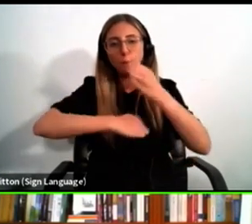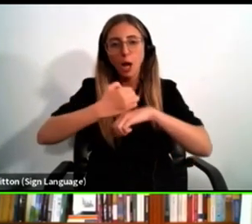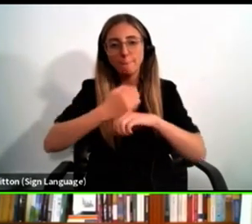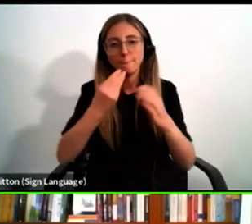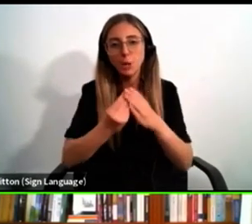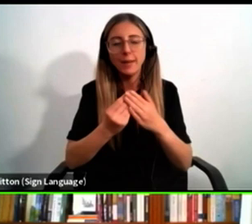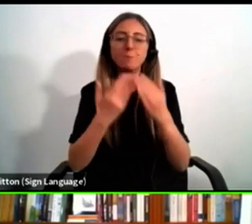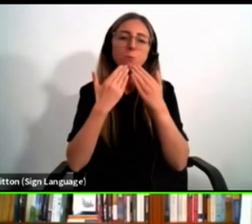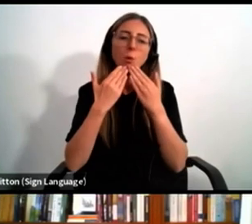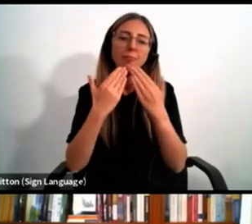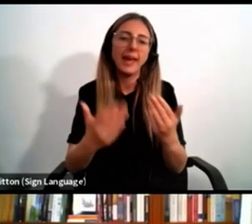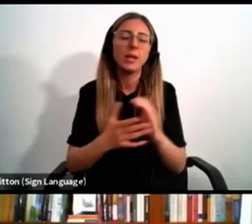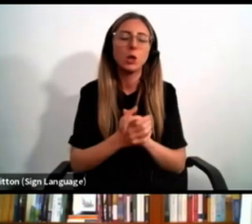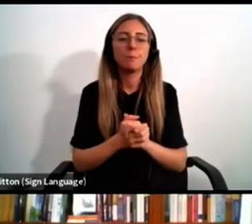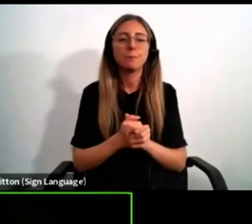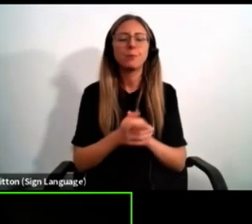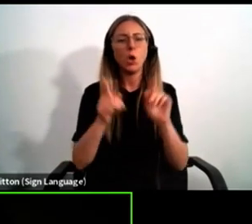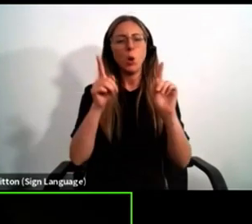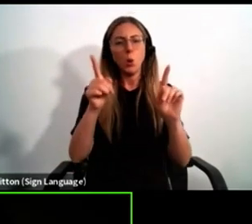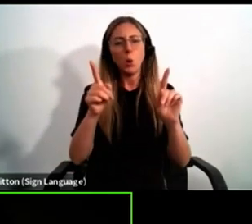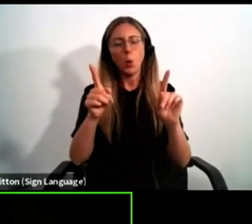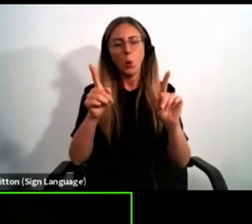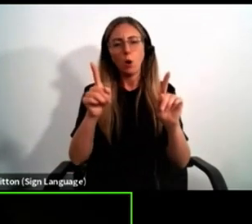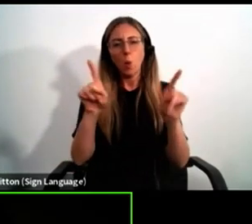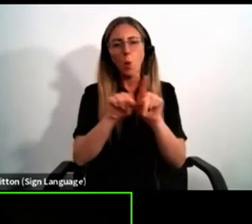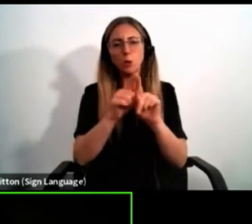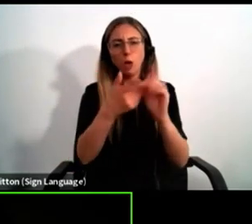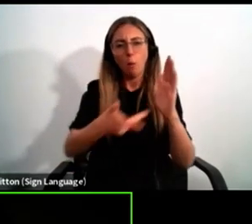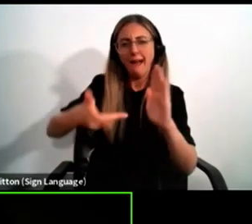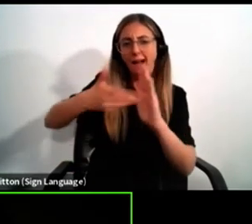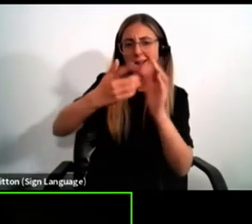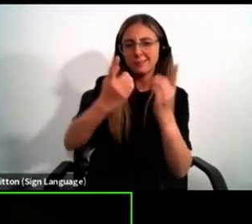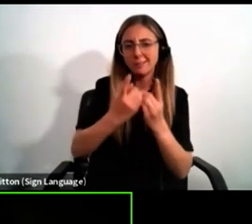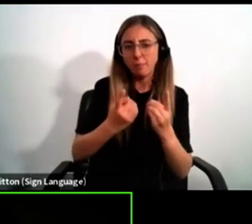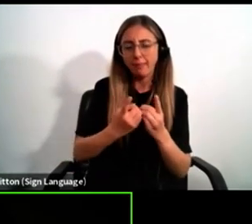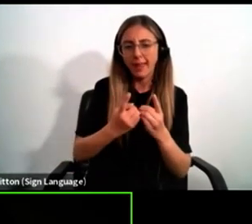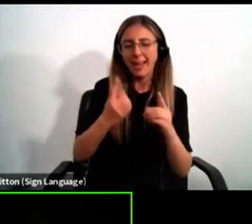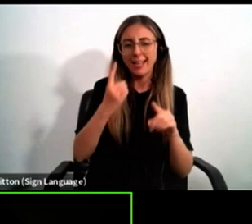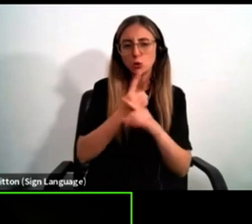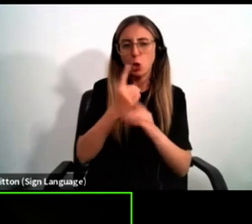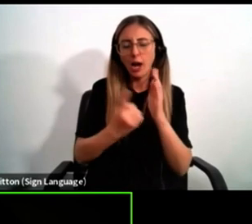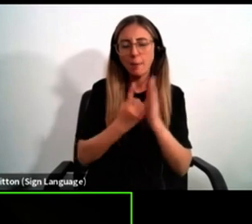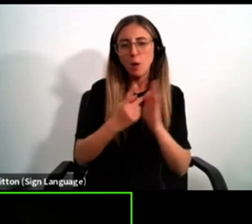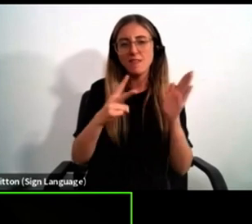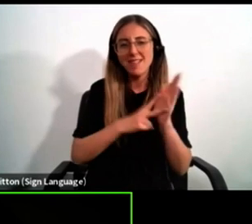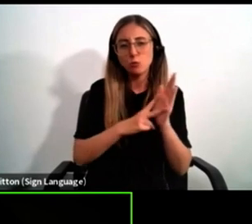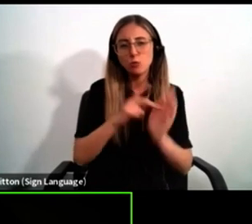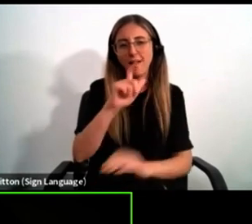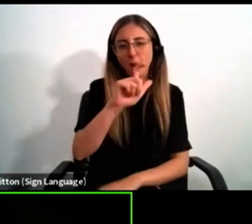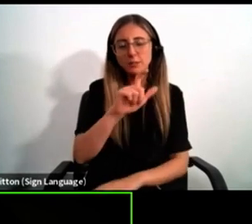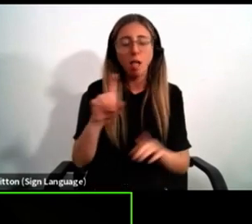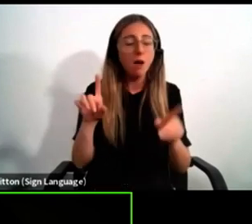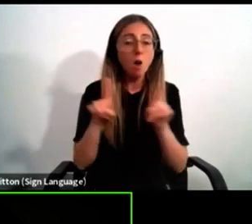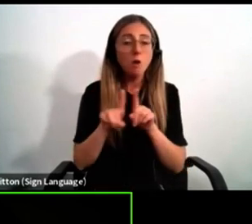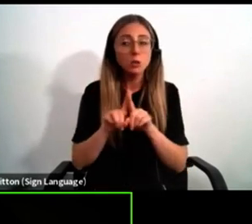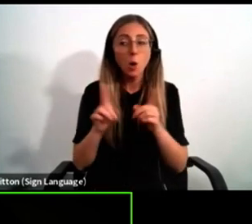you. There's quickly something I wanted to just quickly add as well. Over and above the venture capital, there is